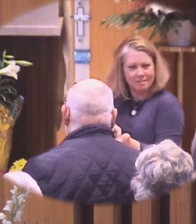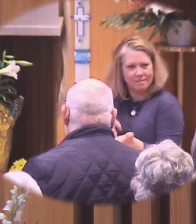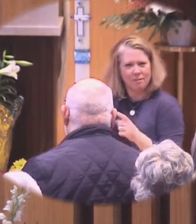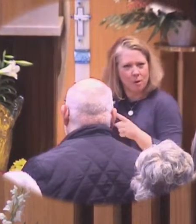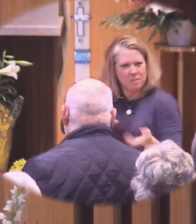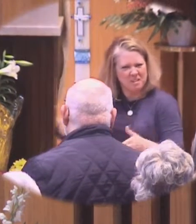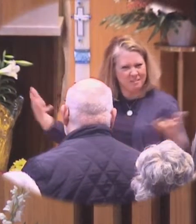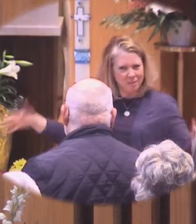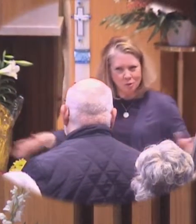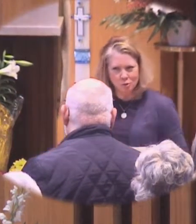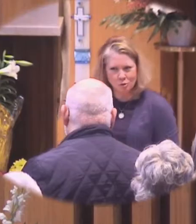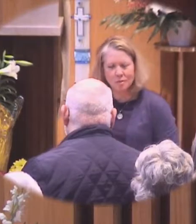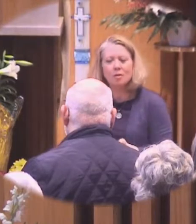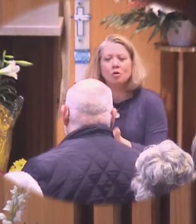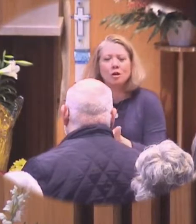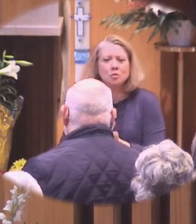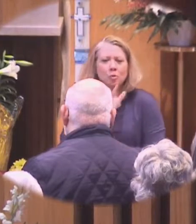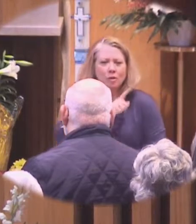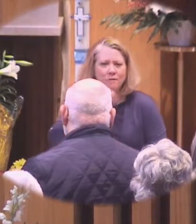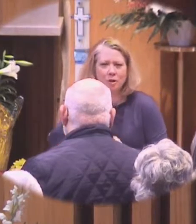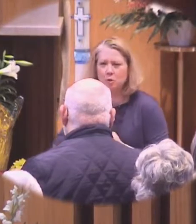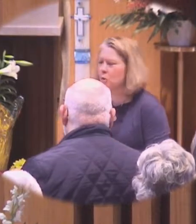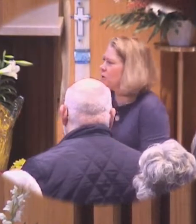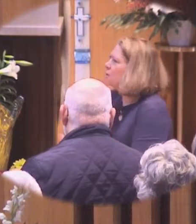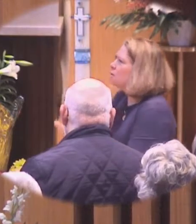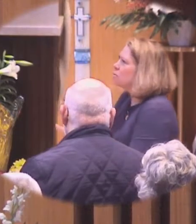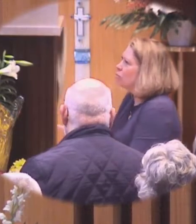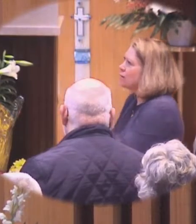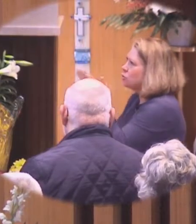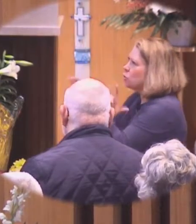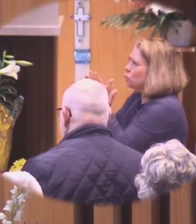The Gospel of the Lord.